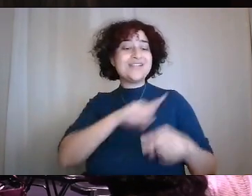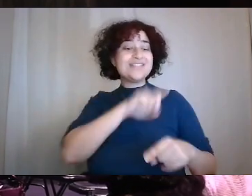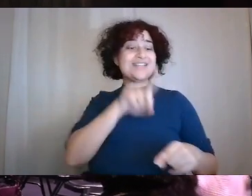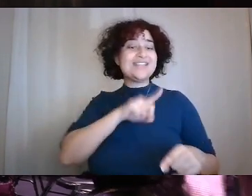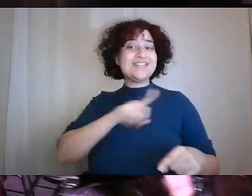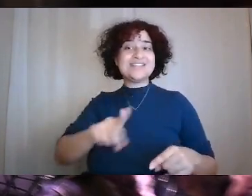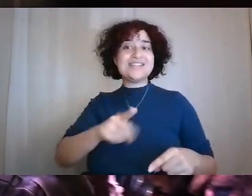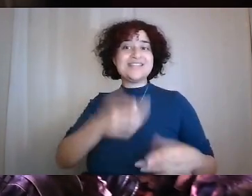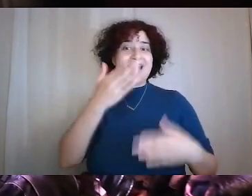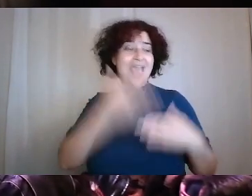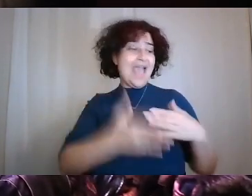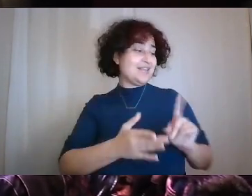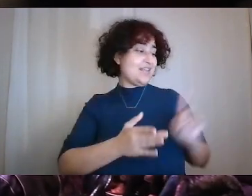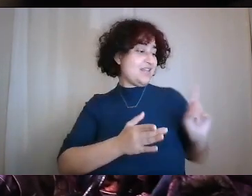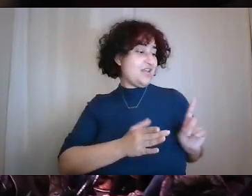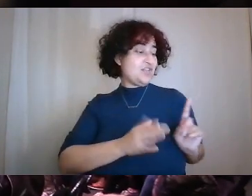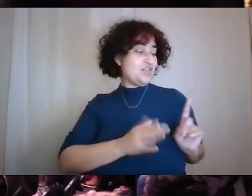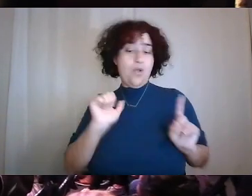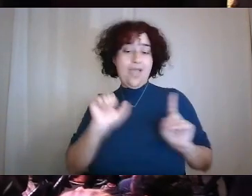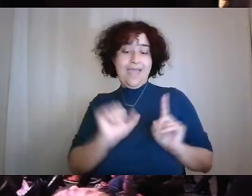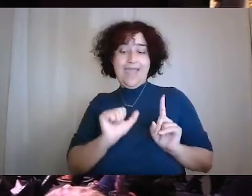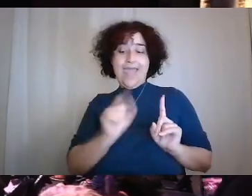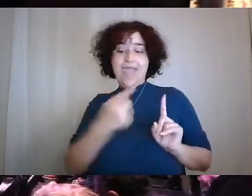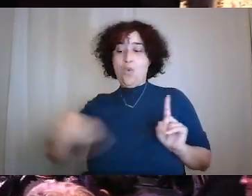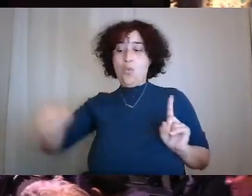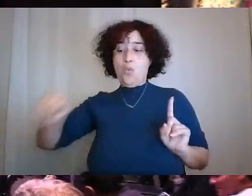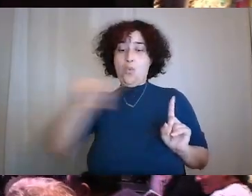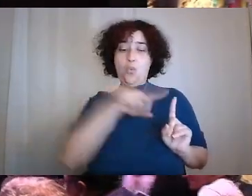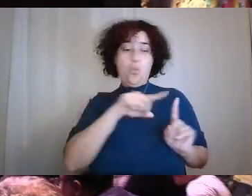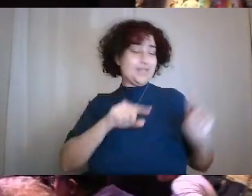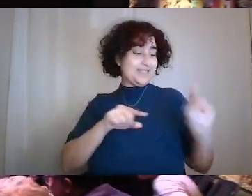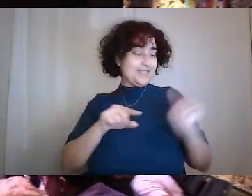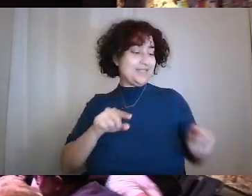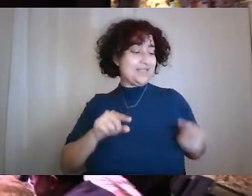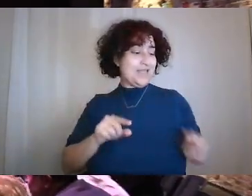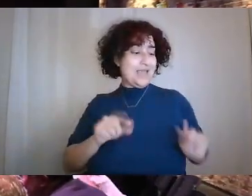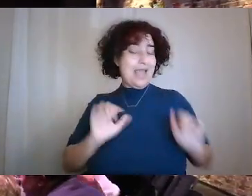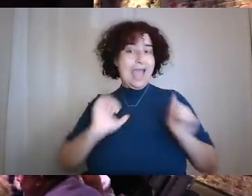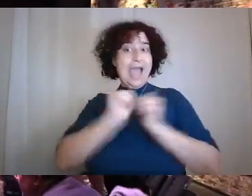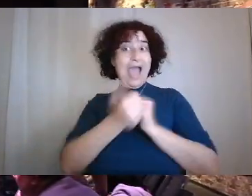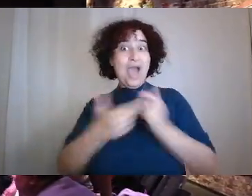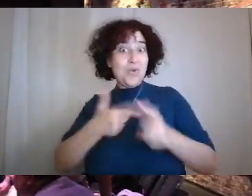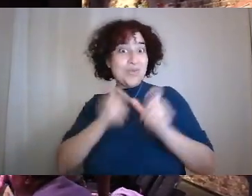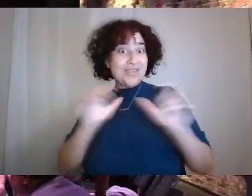is here, all the way around to Z. How quickly can we do this?